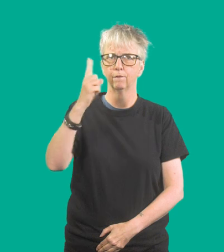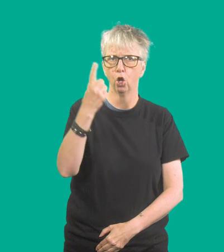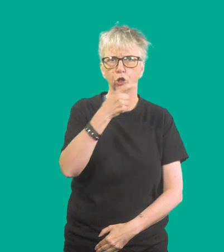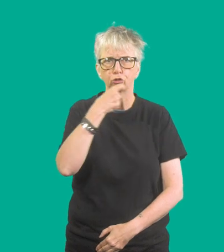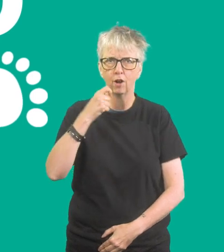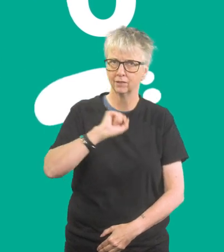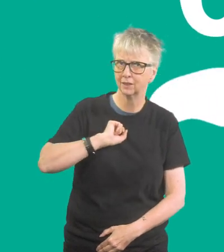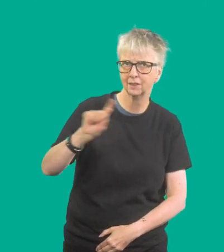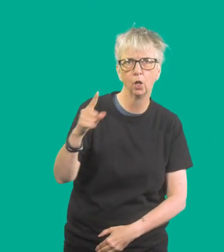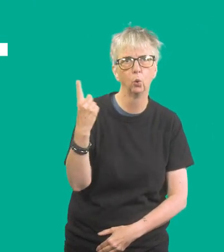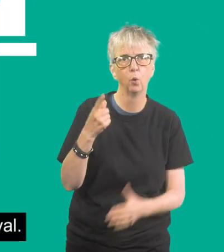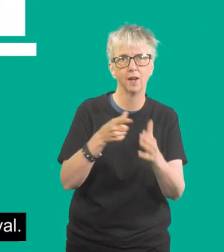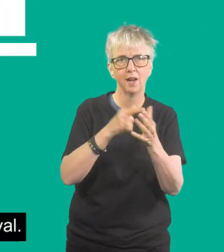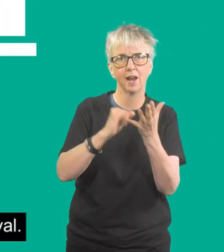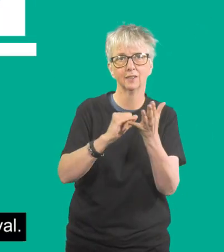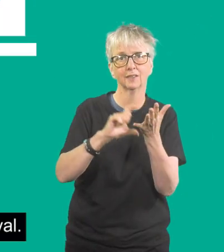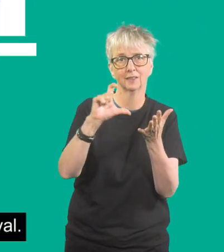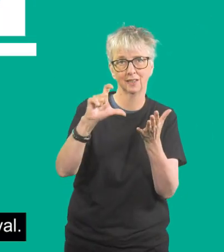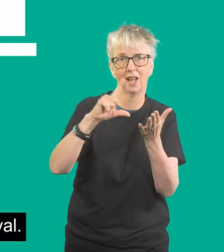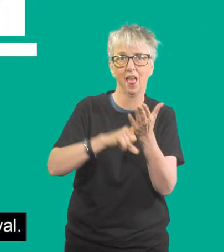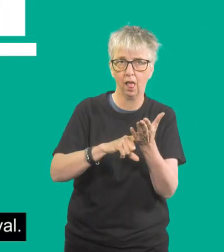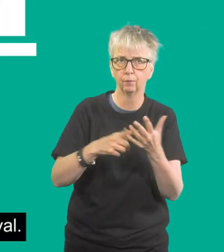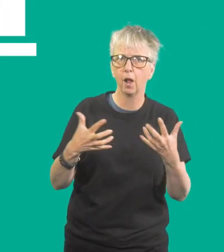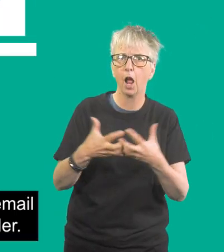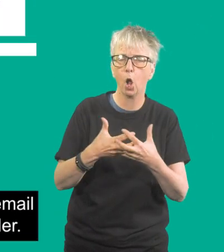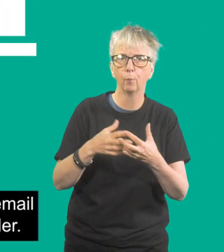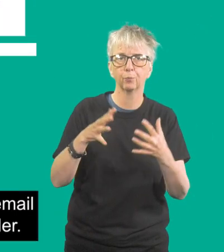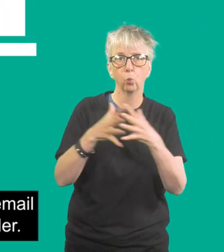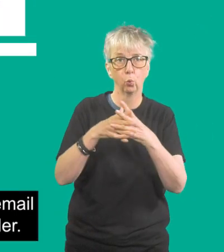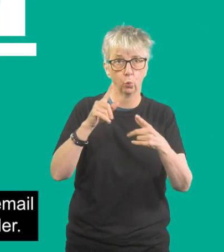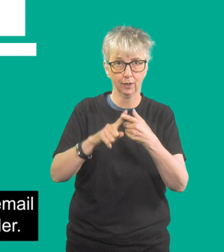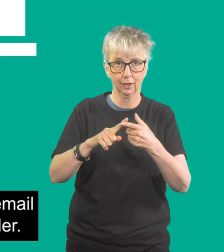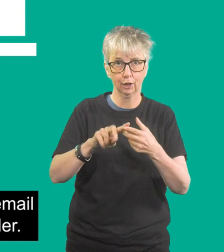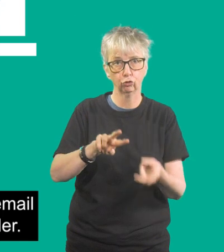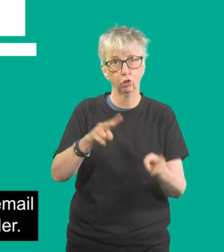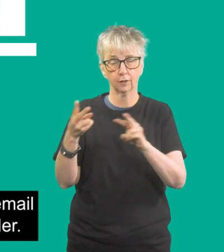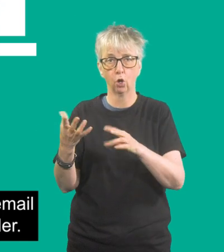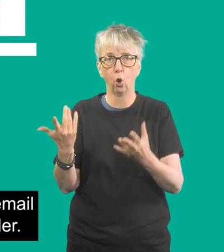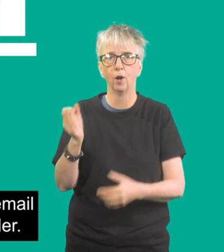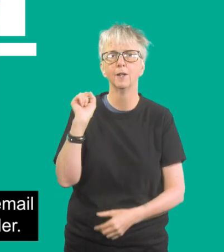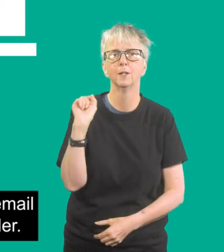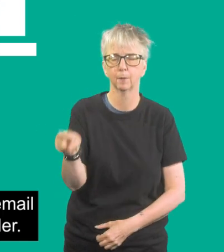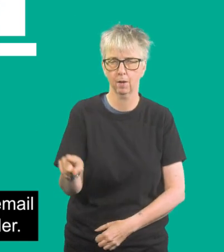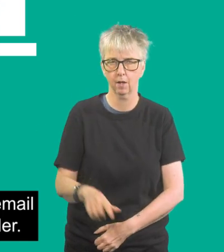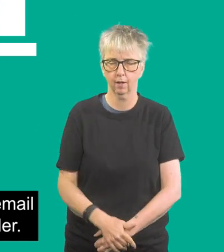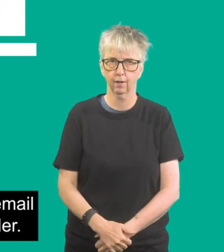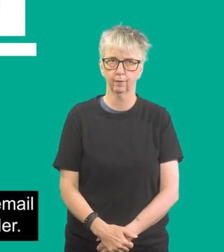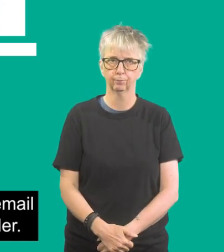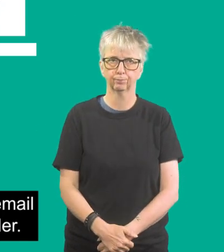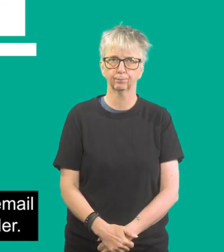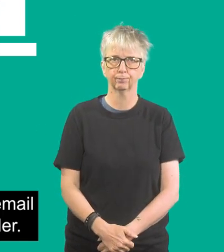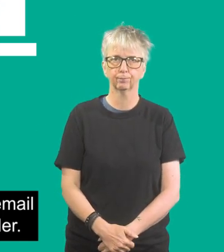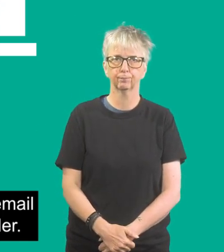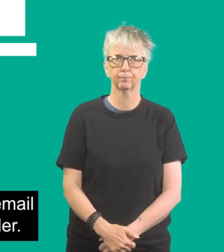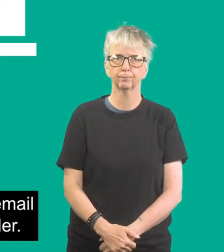Step 6. First drafts sent to leads for approval. This will be sent by WeTransfer or email from